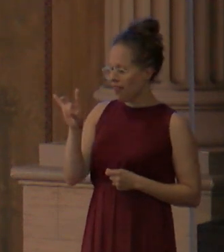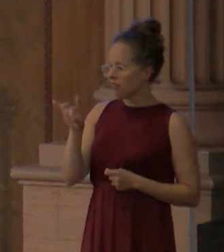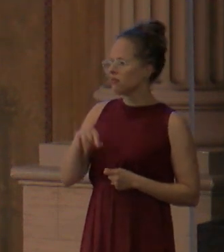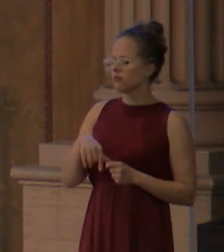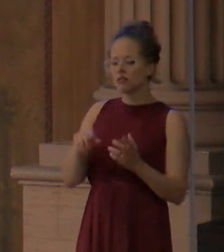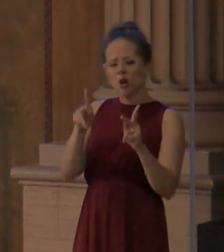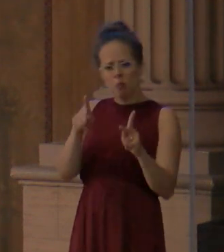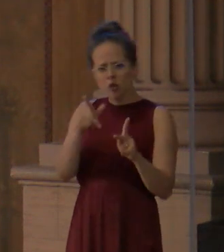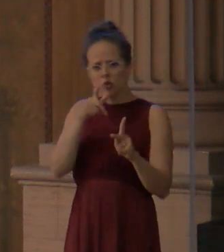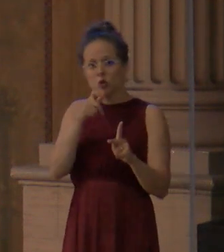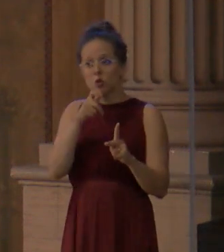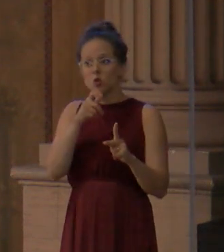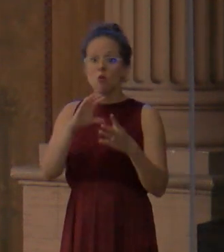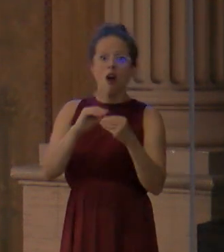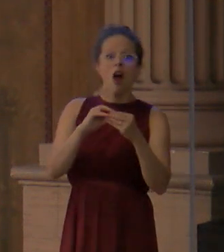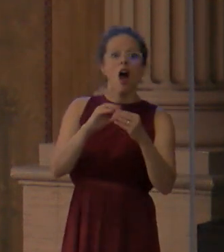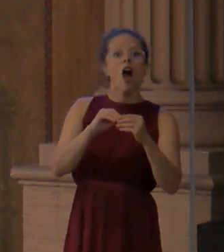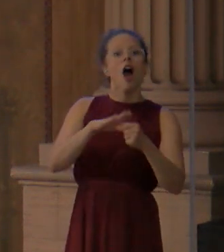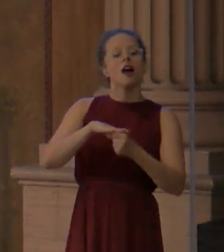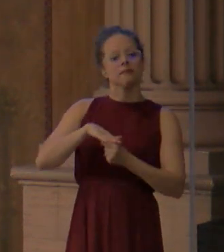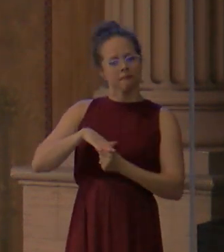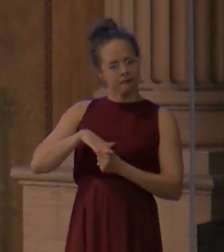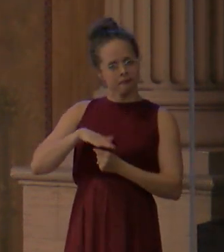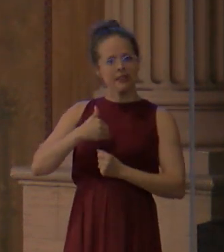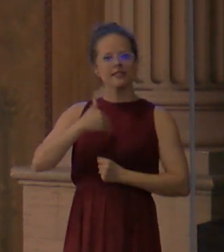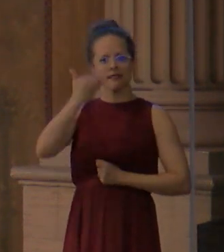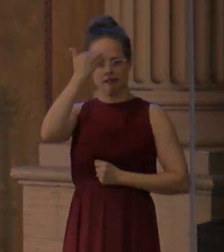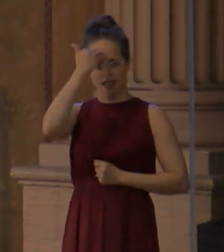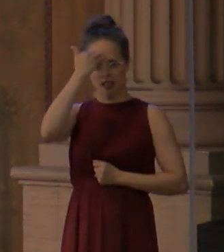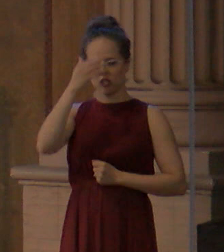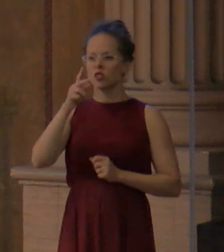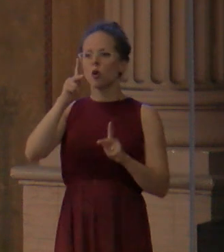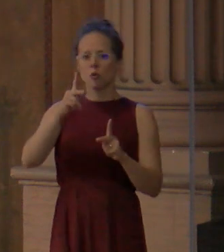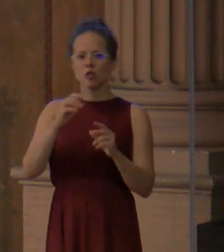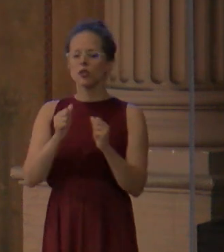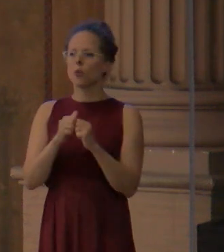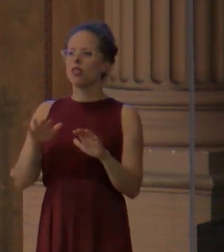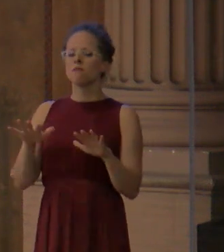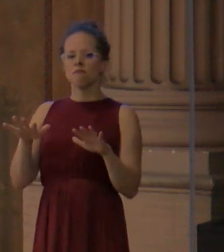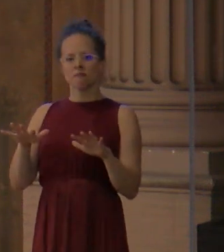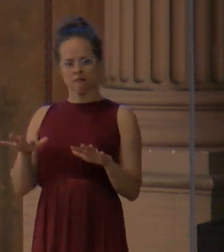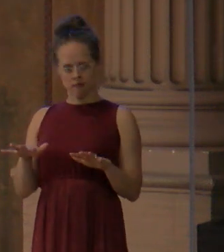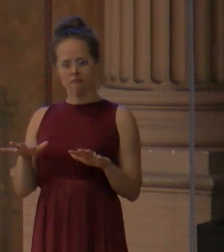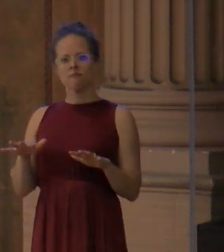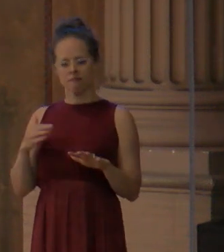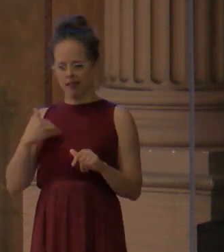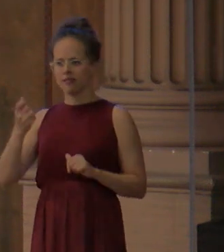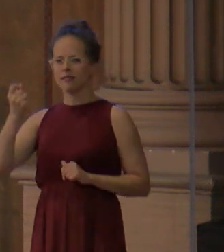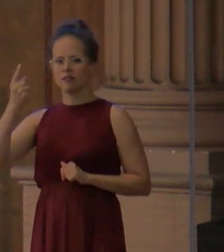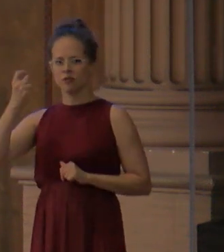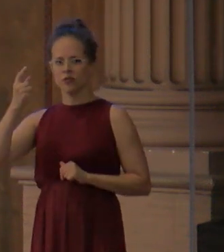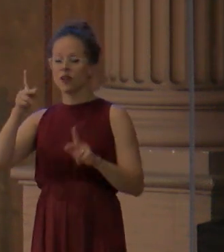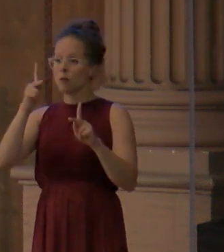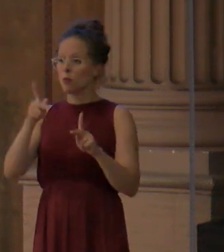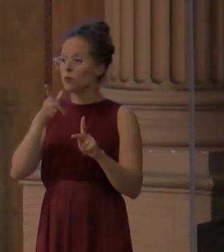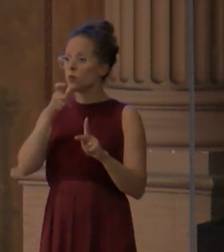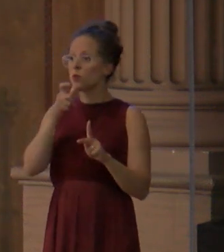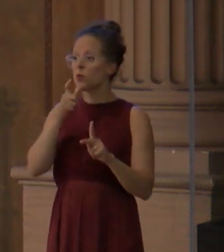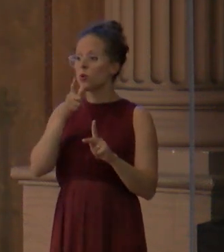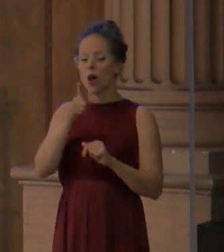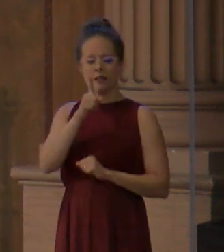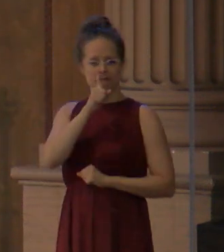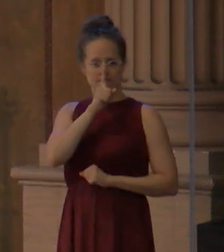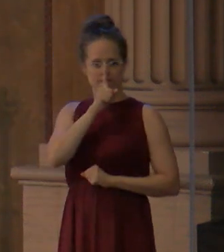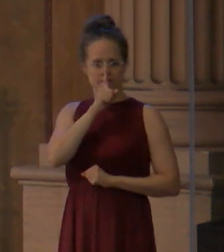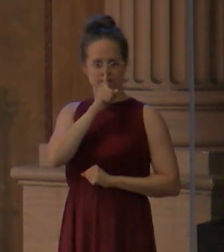has knowledge, and he who has a cool spirit is a man of understanding. Even a fool who keeps silent is considered wise. When he closes his